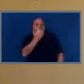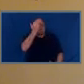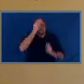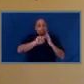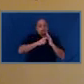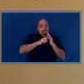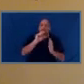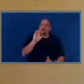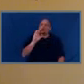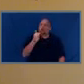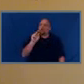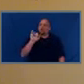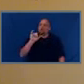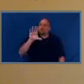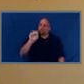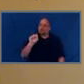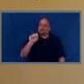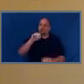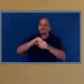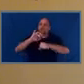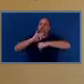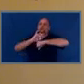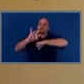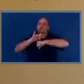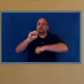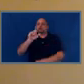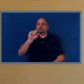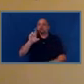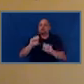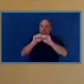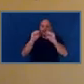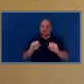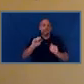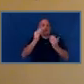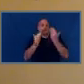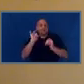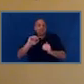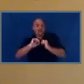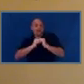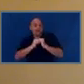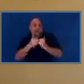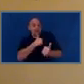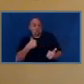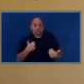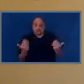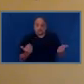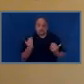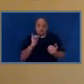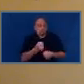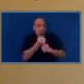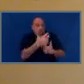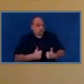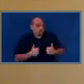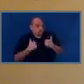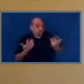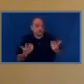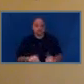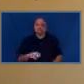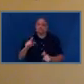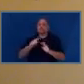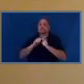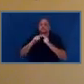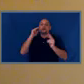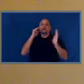the early solar system that maybe contributed to origin of life. And so looking at the ancient chemistry, like the amino acids,